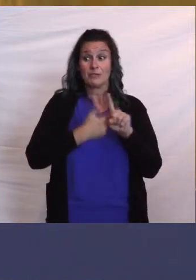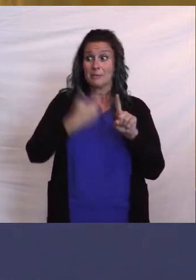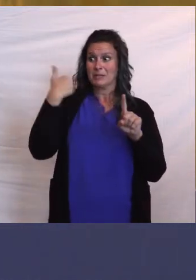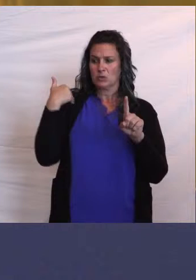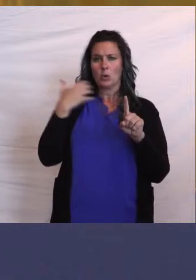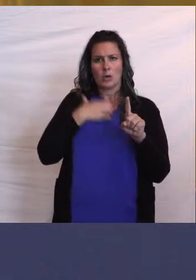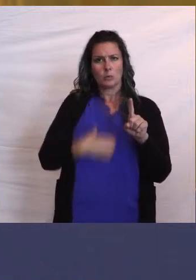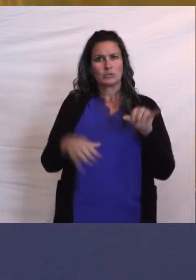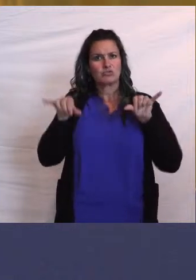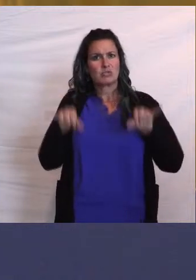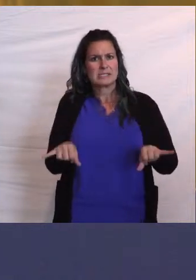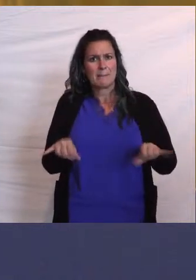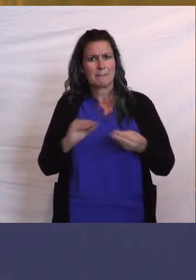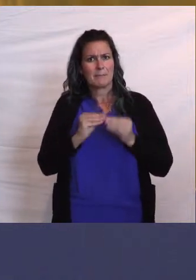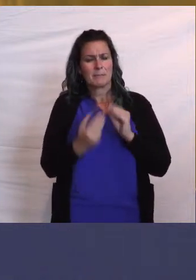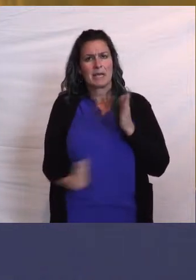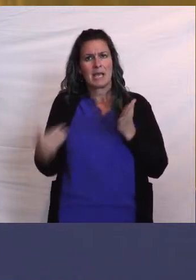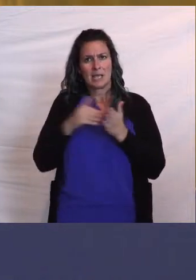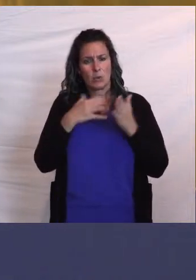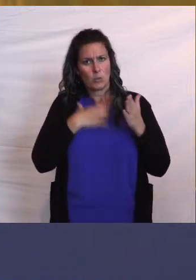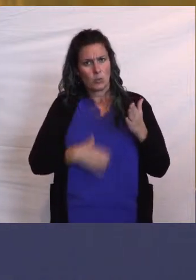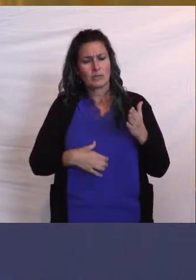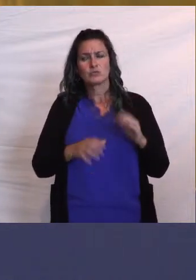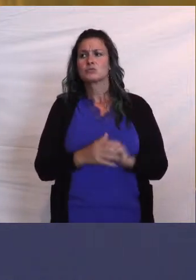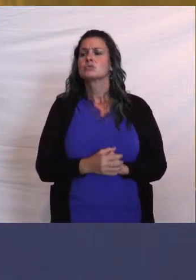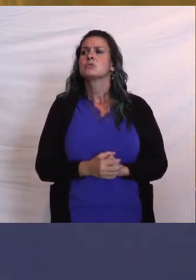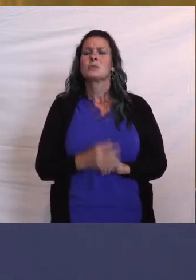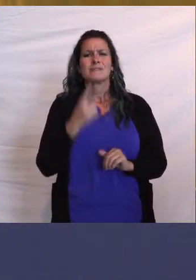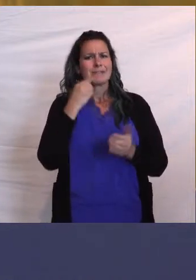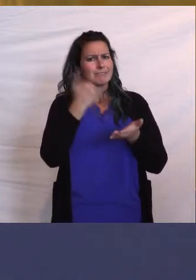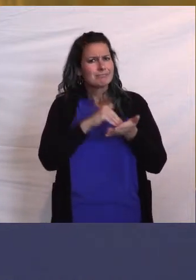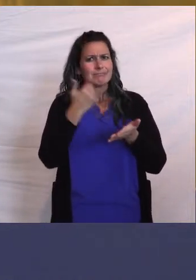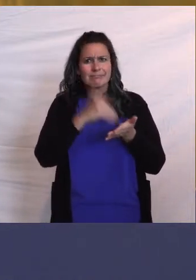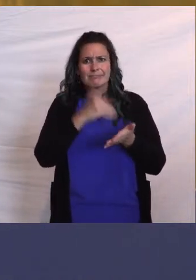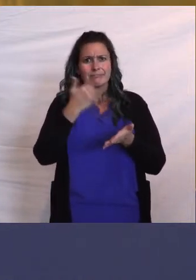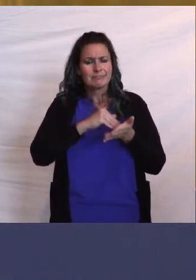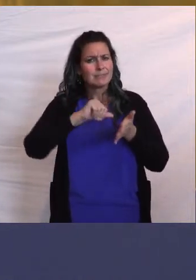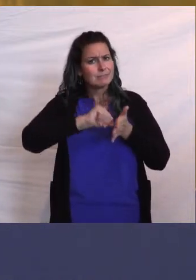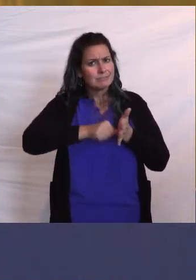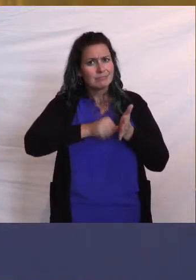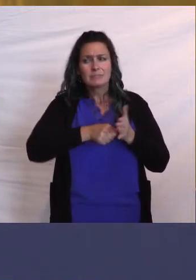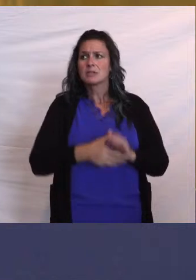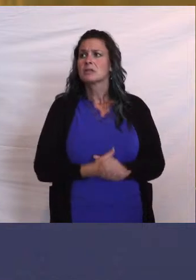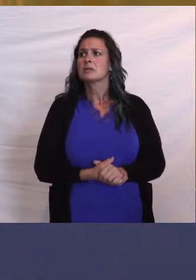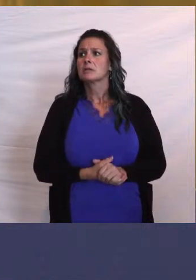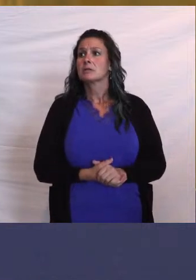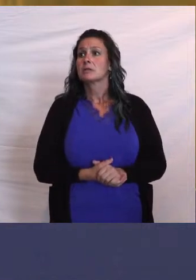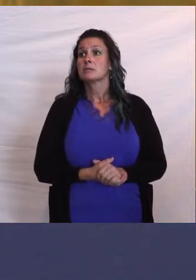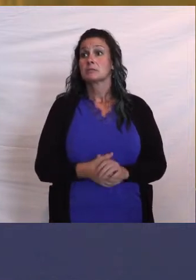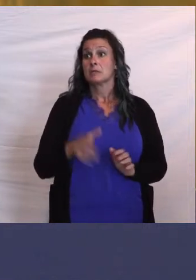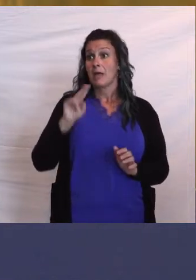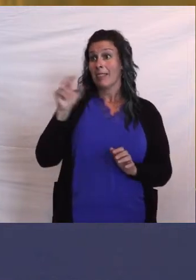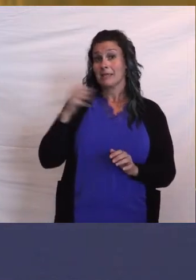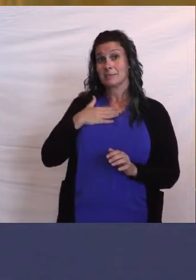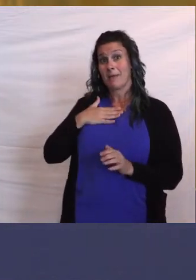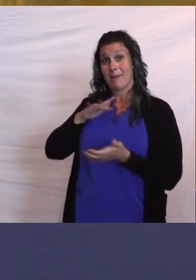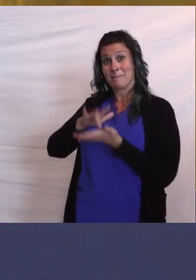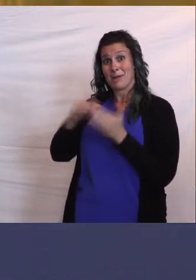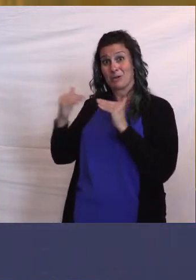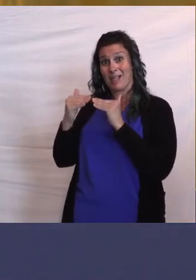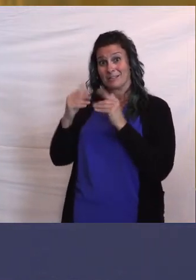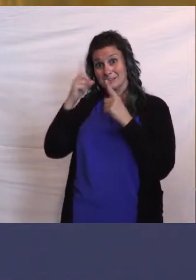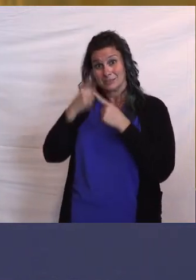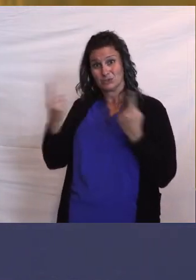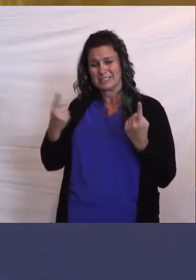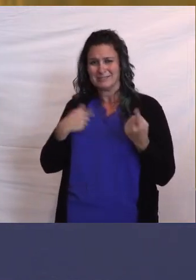again. And clearly, we've said this countless times, unless my medical colleagues disagree with me, this